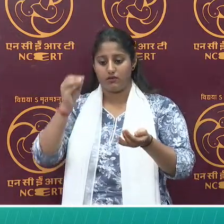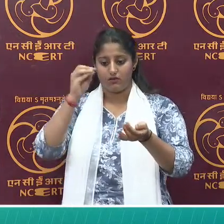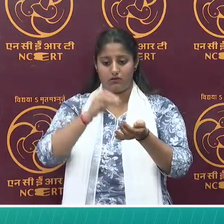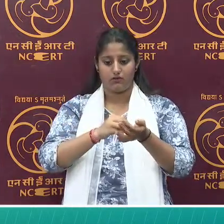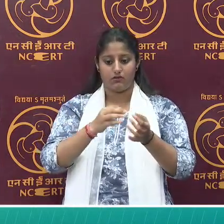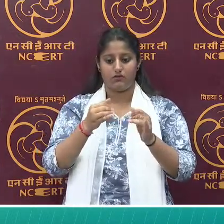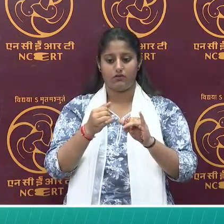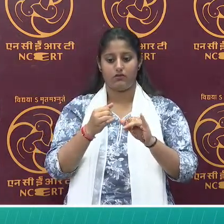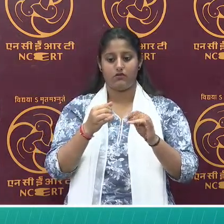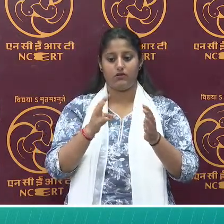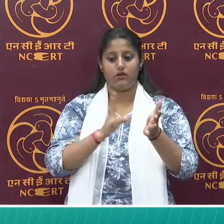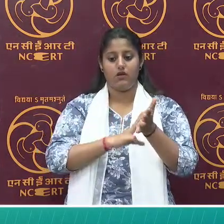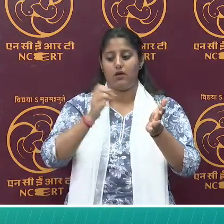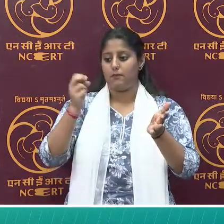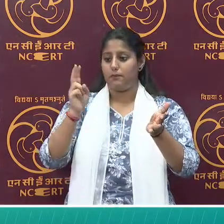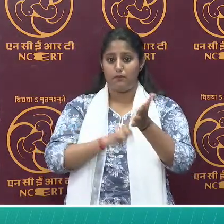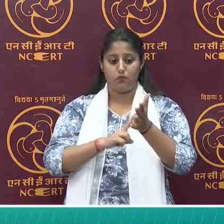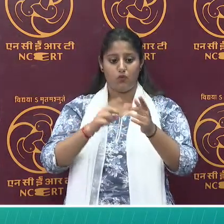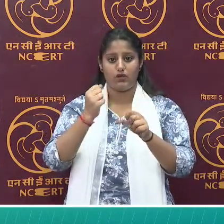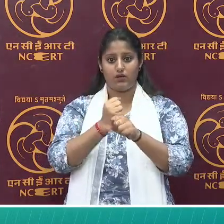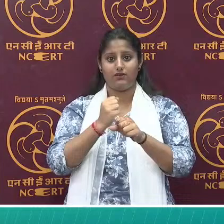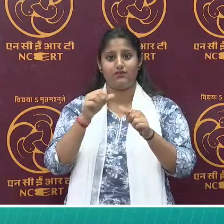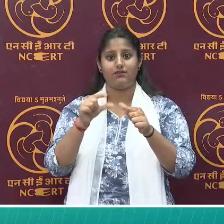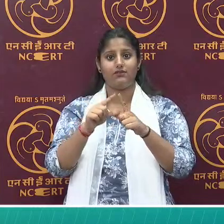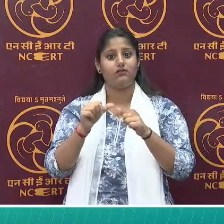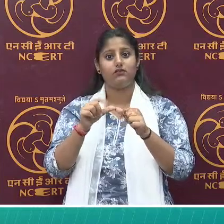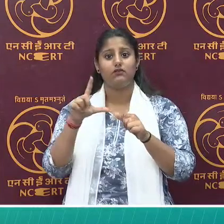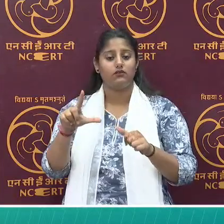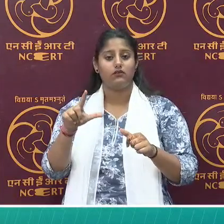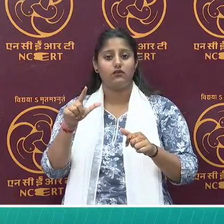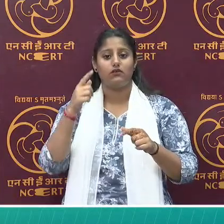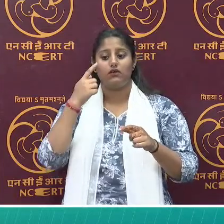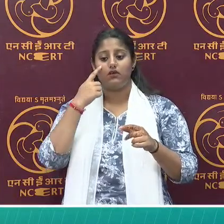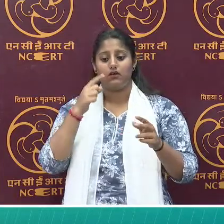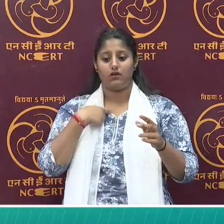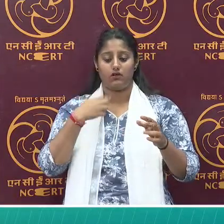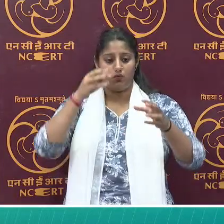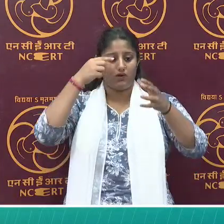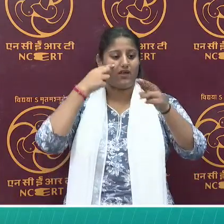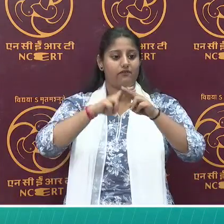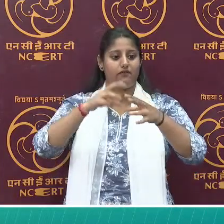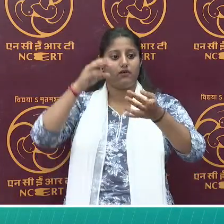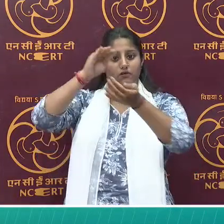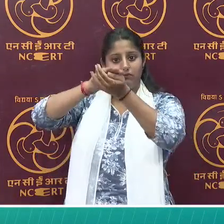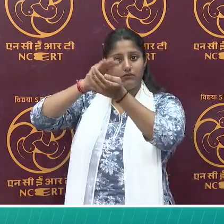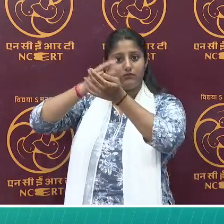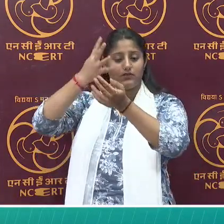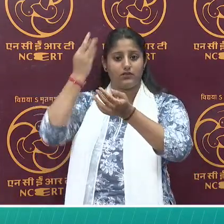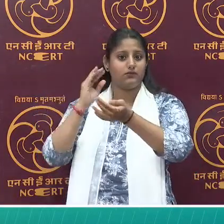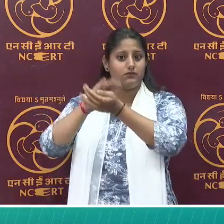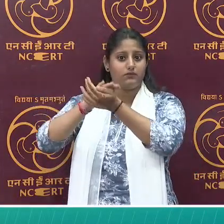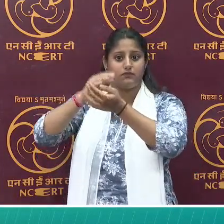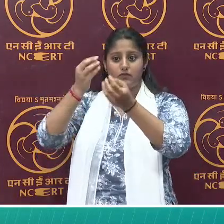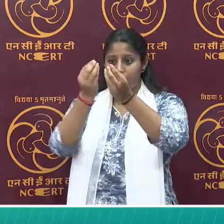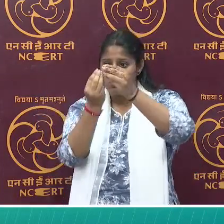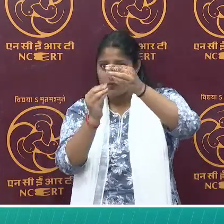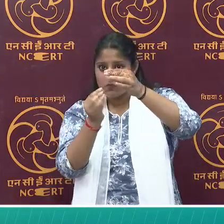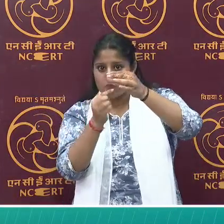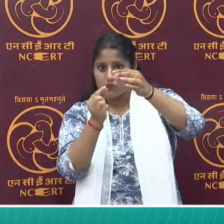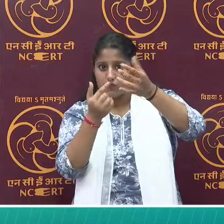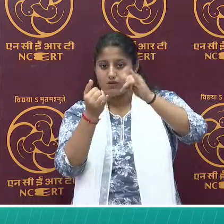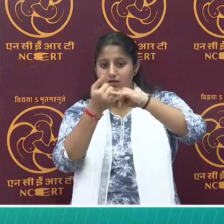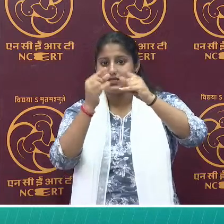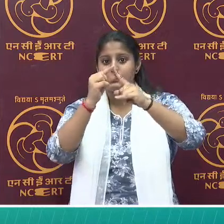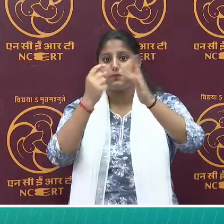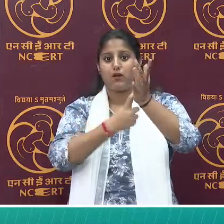the moong dal, soak it in water. So, what happens? The seeds that are coming up, they are not the healthy ones. Okay, so, which are floating on top of